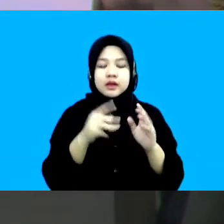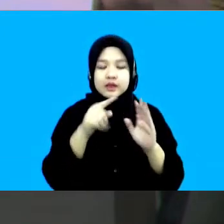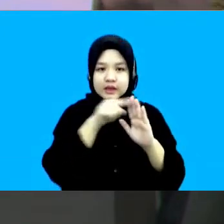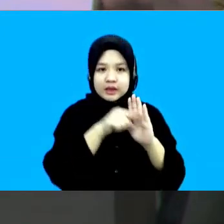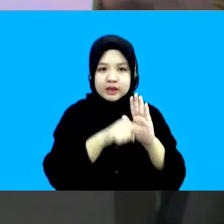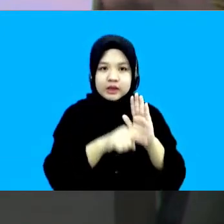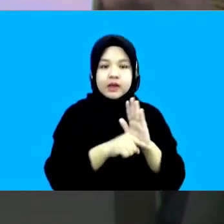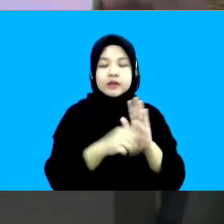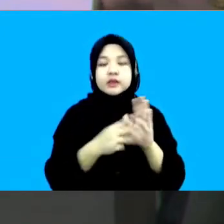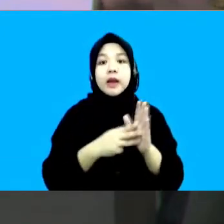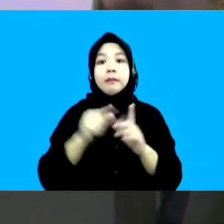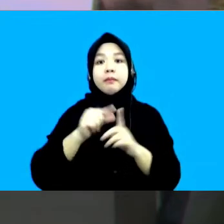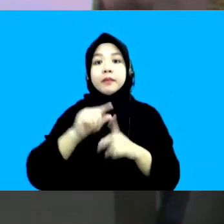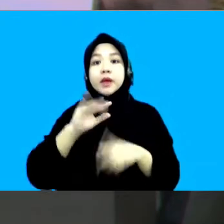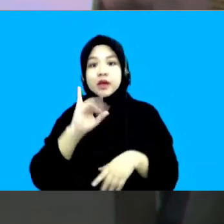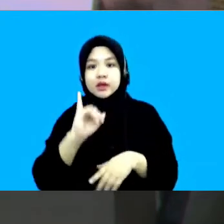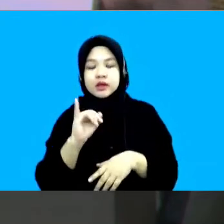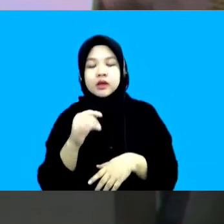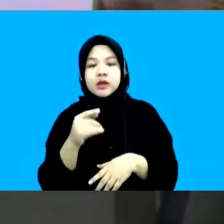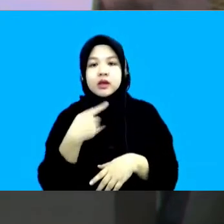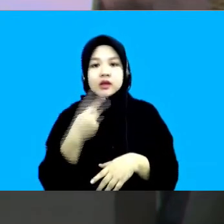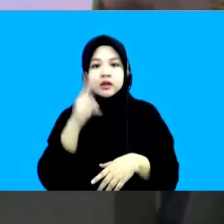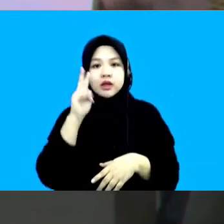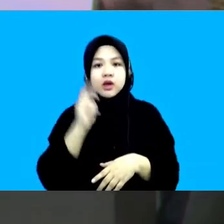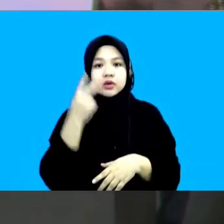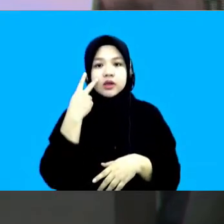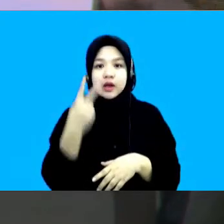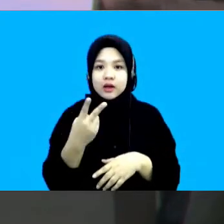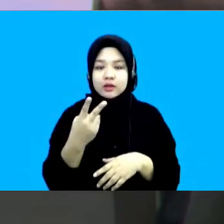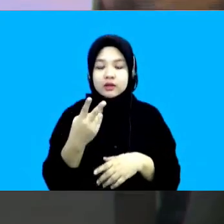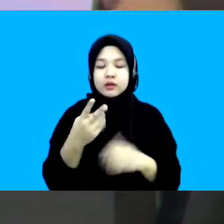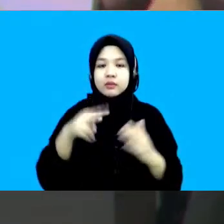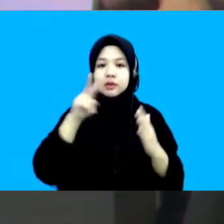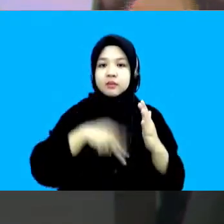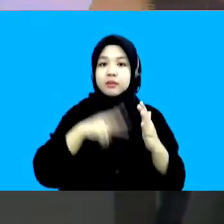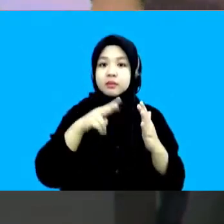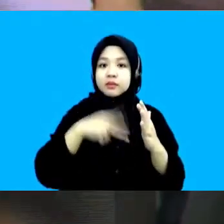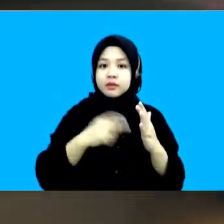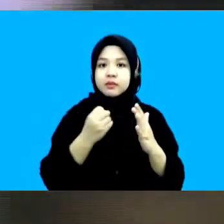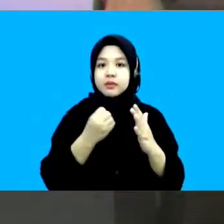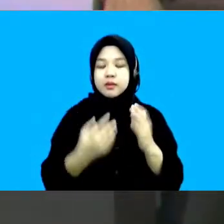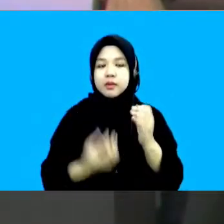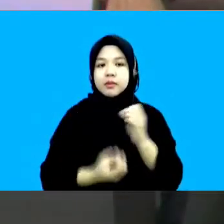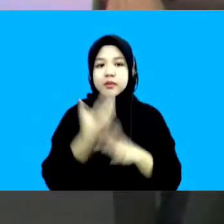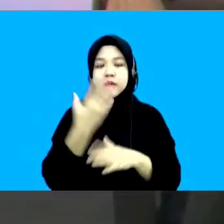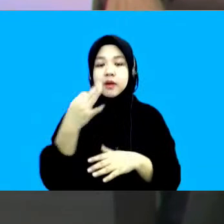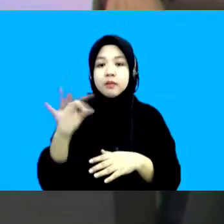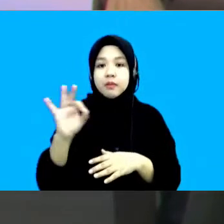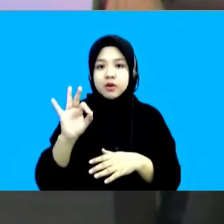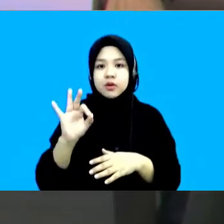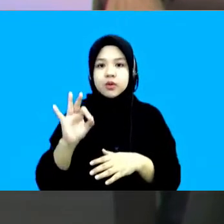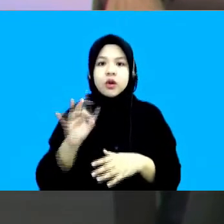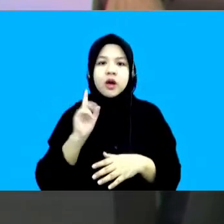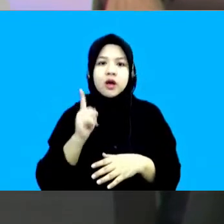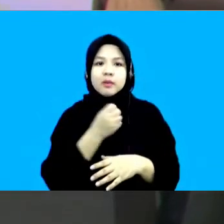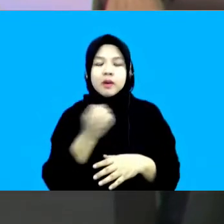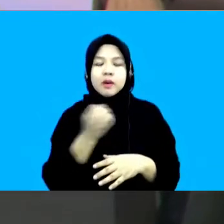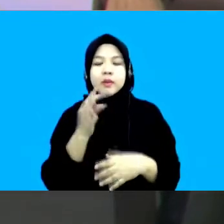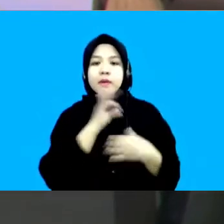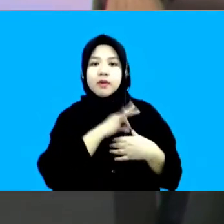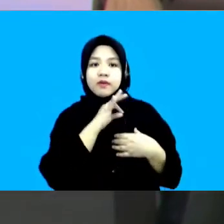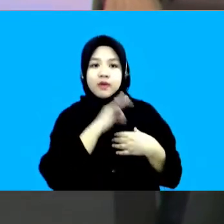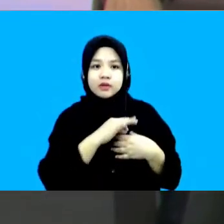we sort of like stick with this, the old measurement, perhaps we cannot sort of like reach out some